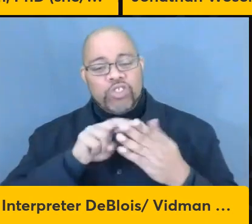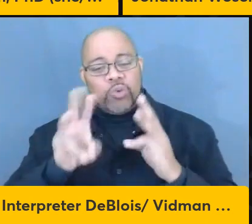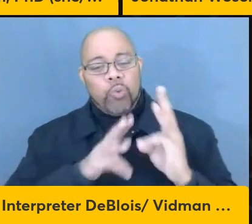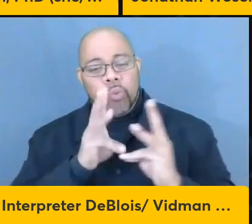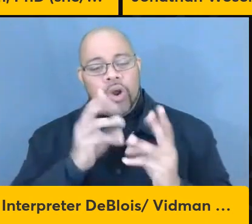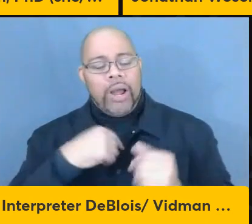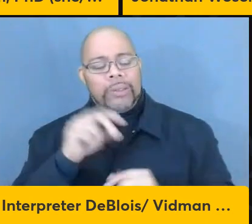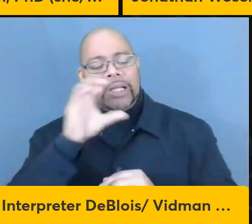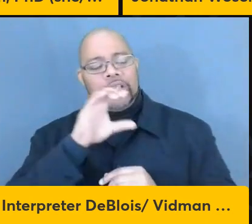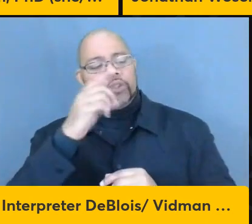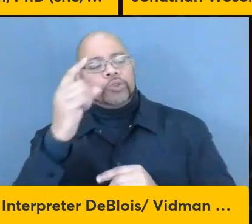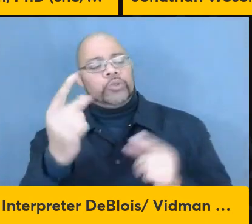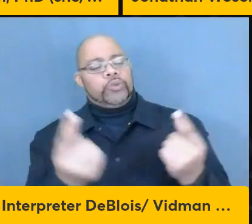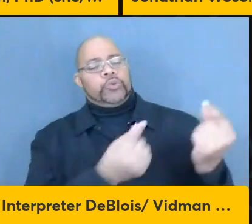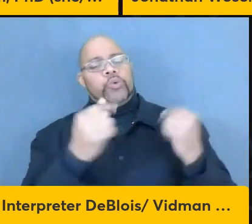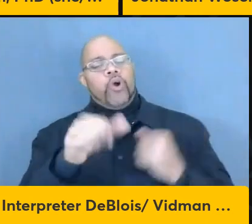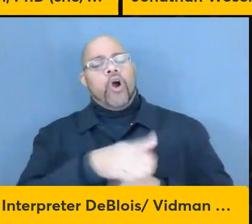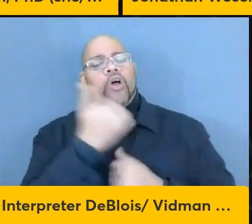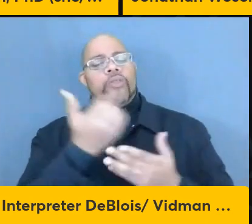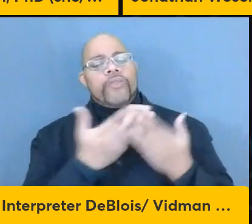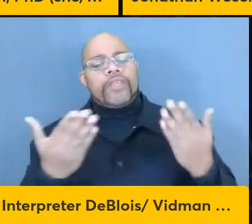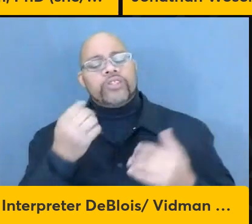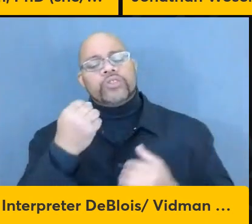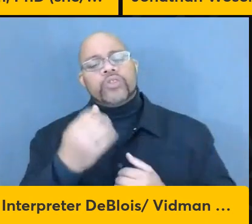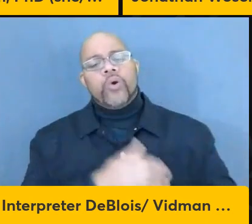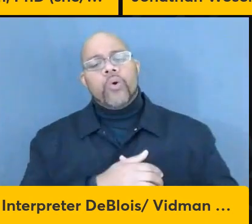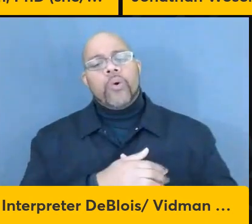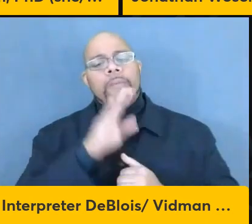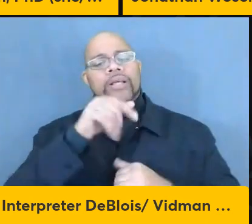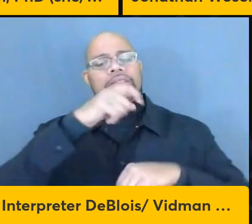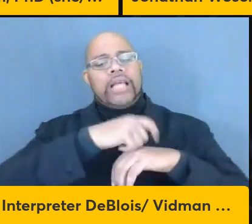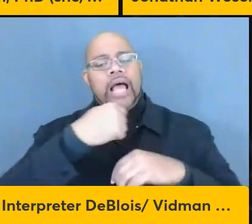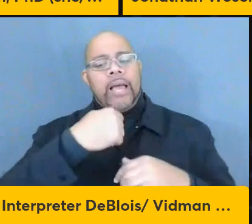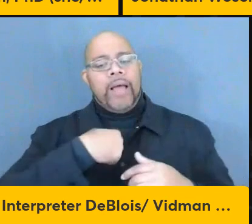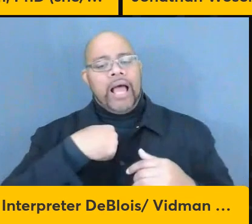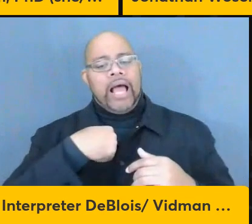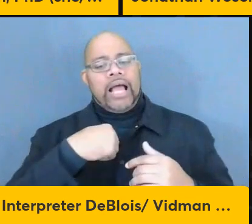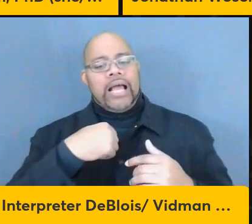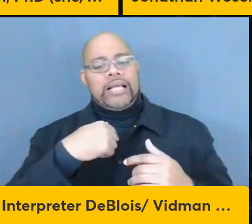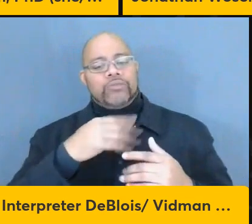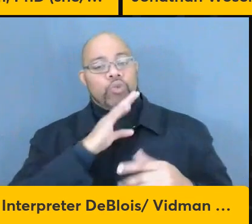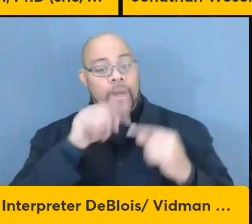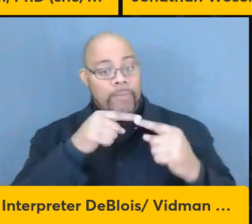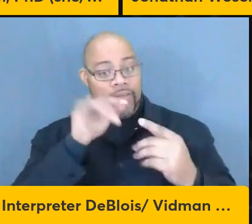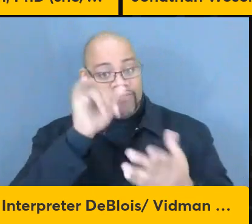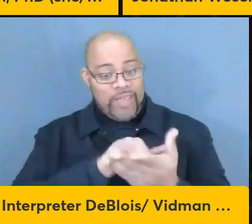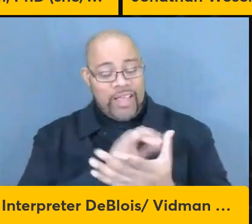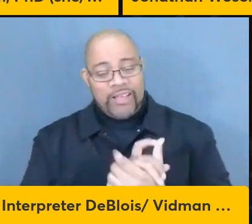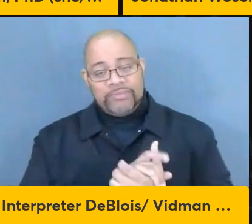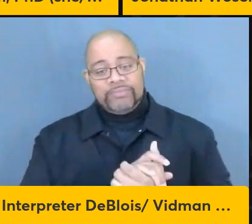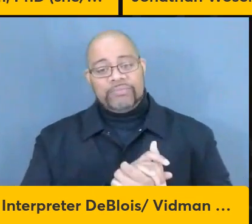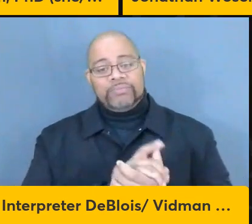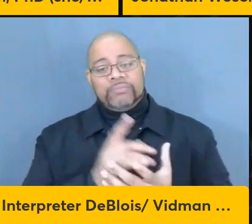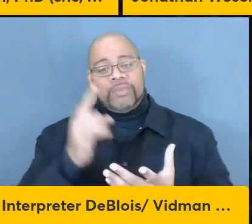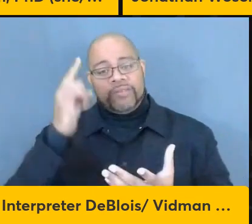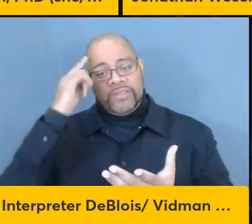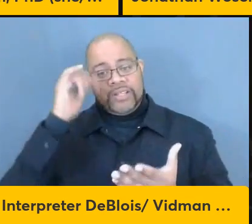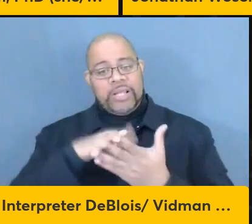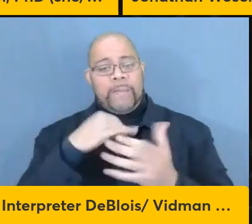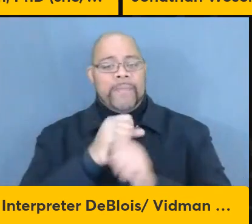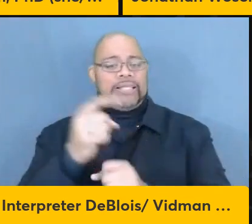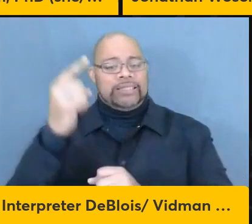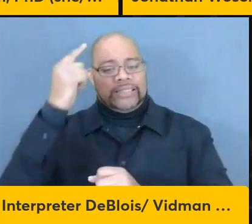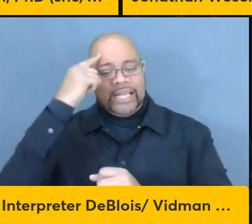was looking to do other things. So, by the time I was explicitly talking about that, I think, it made